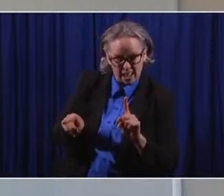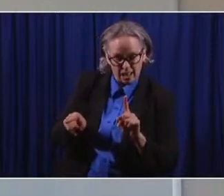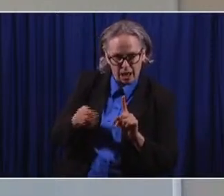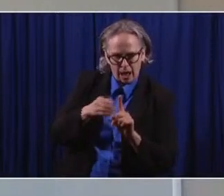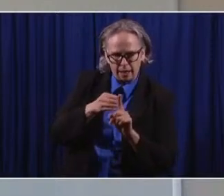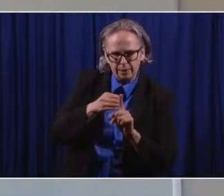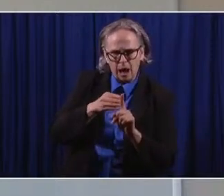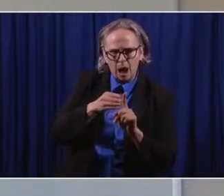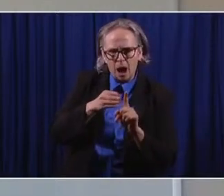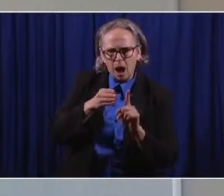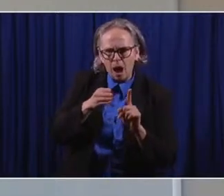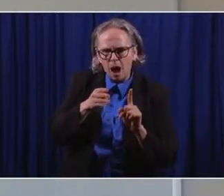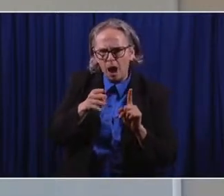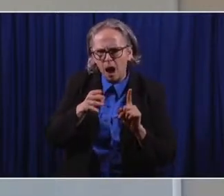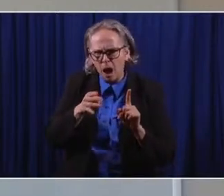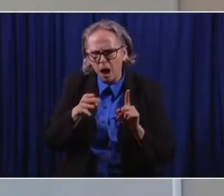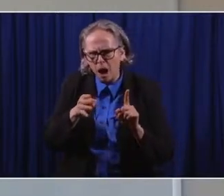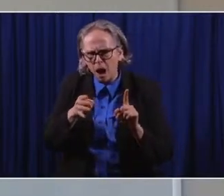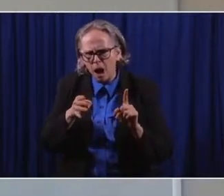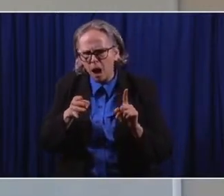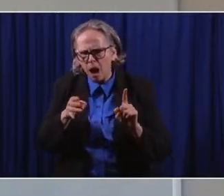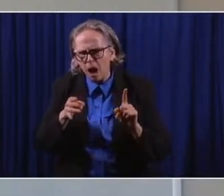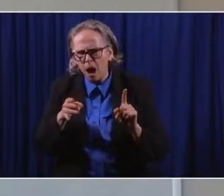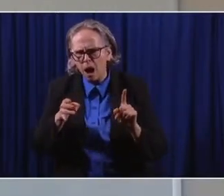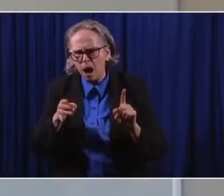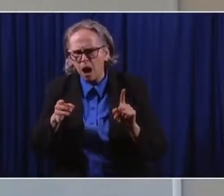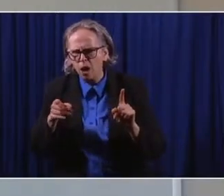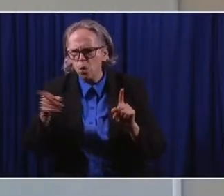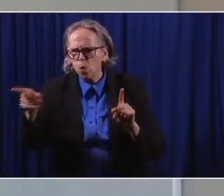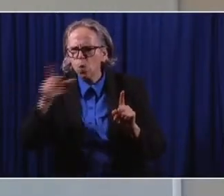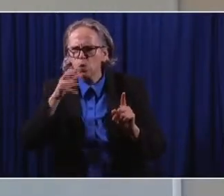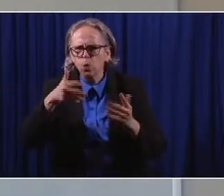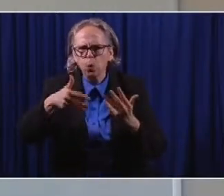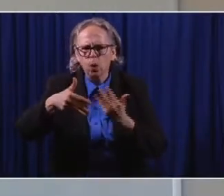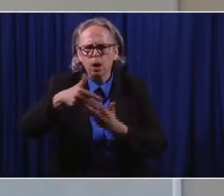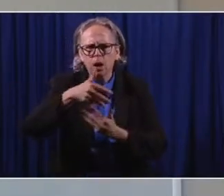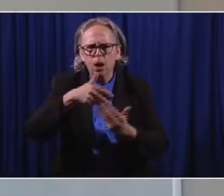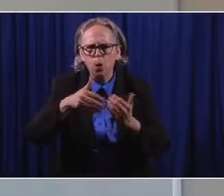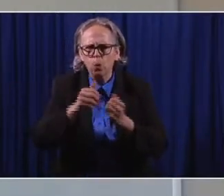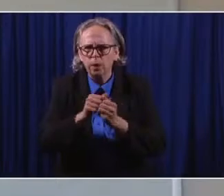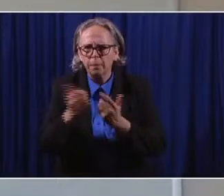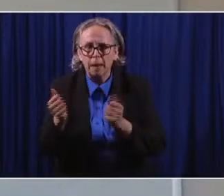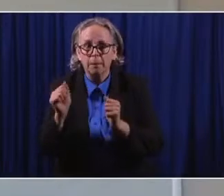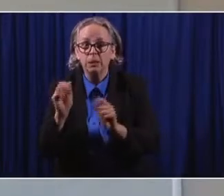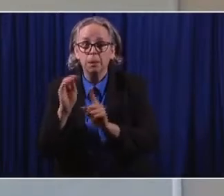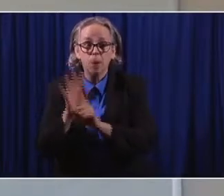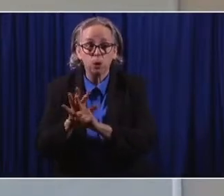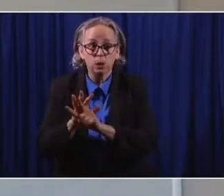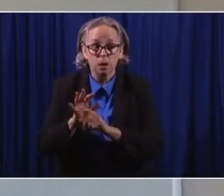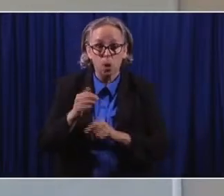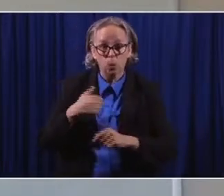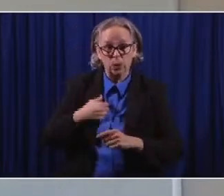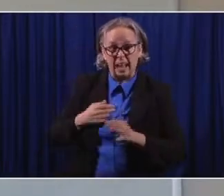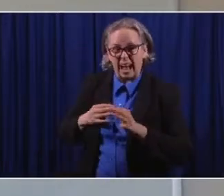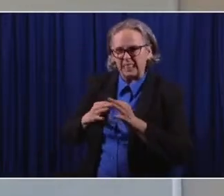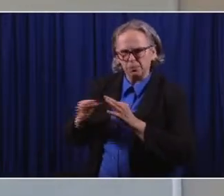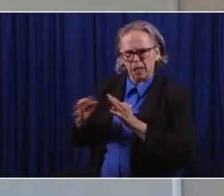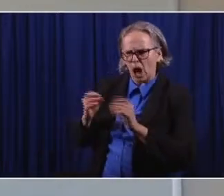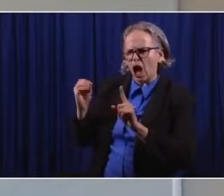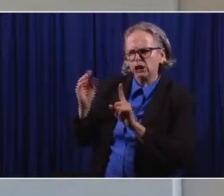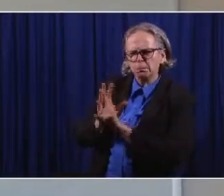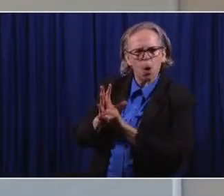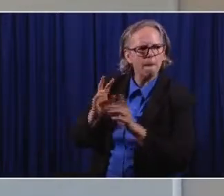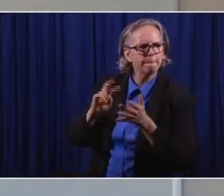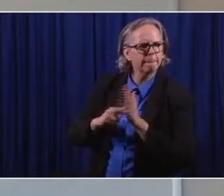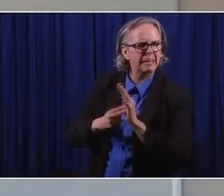identify anyone you exposed. And then we go over the definition of exposure. That's very important to know what we're looking for, them to know what